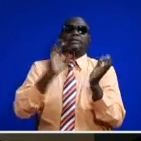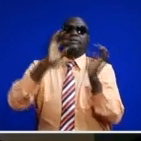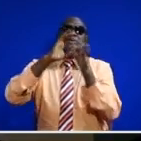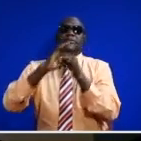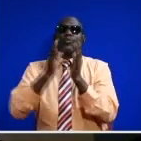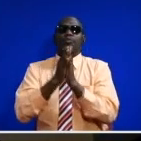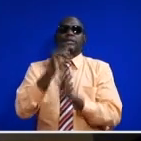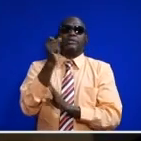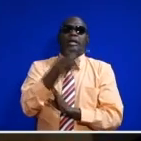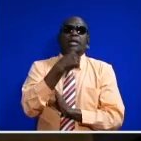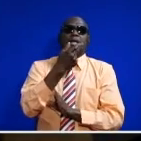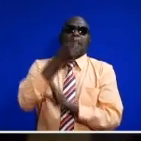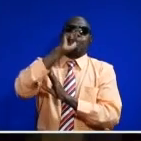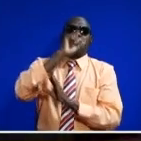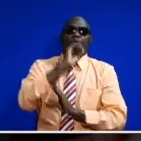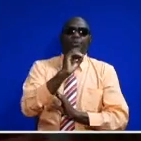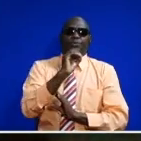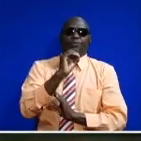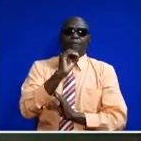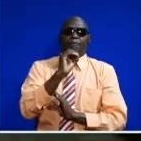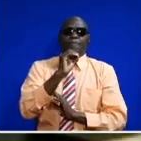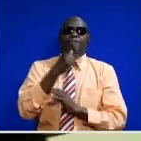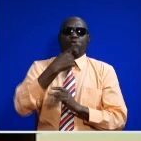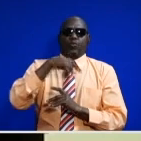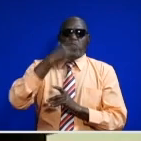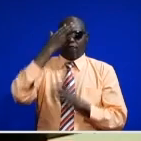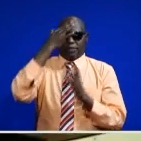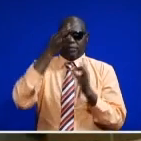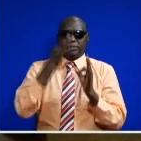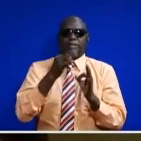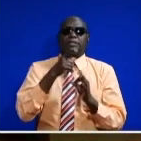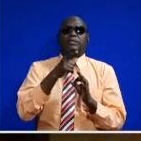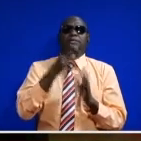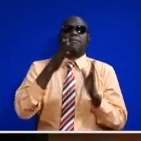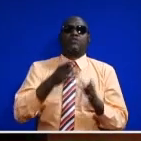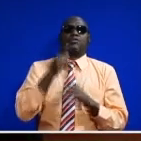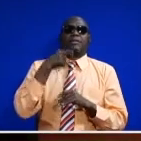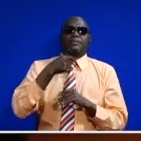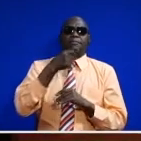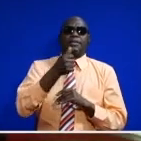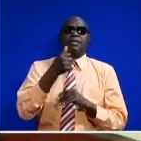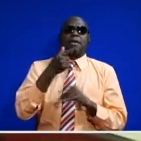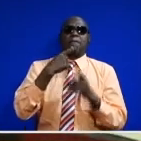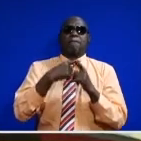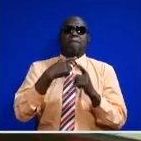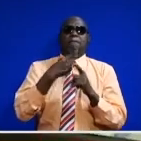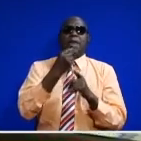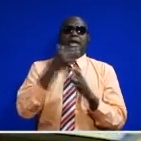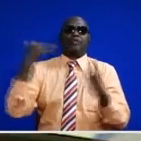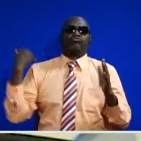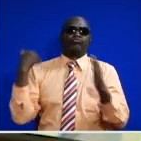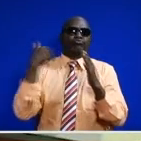salary increasing. So we have decided that this person should be paid all the money due to that person.